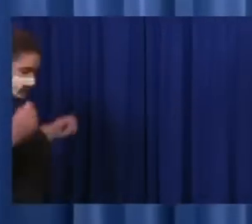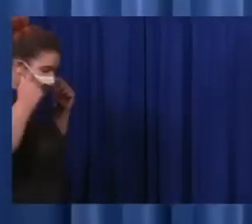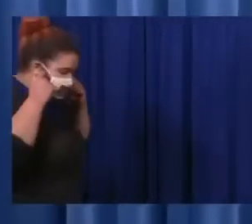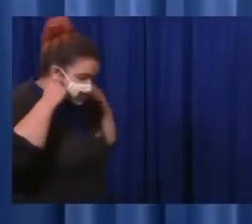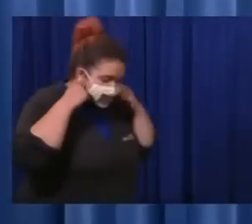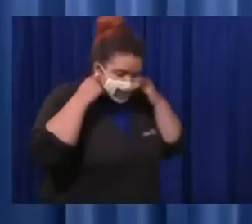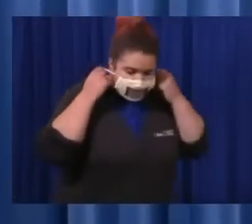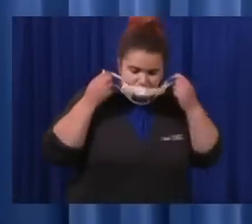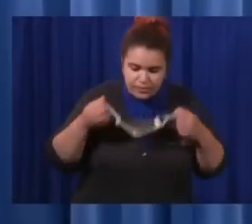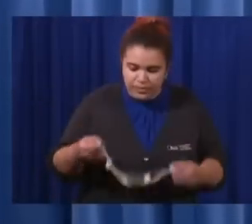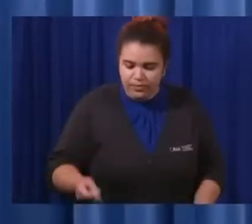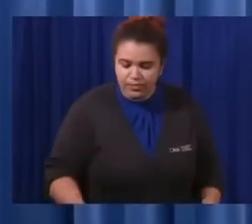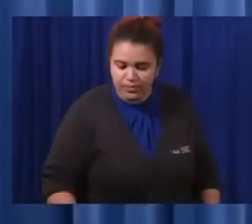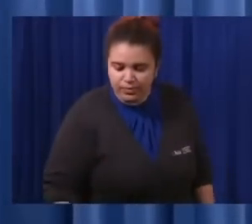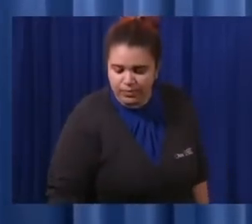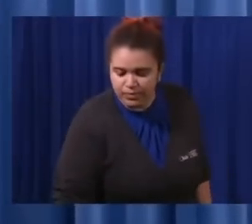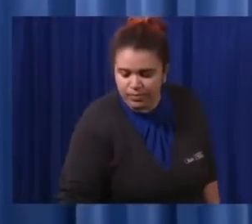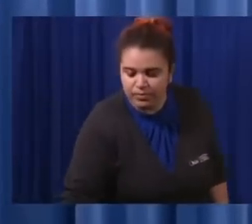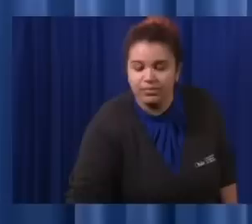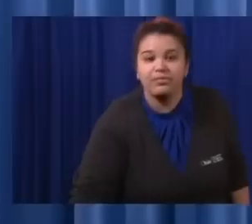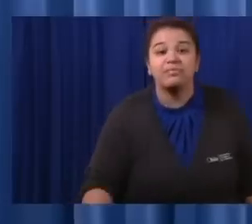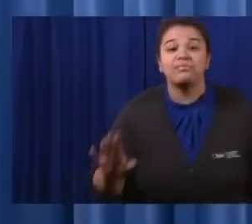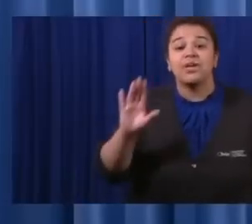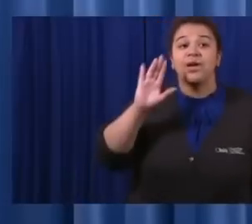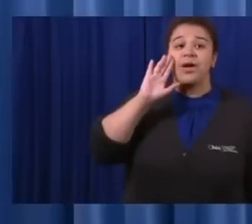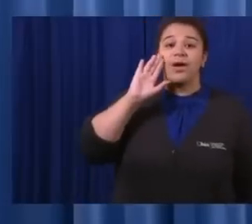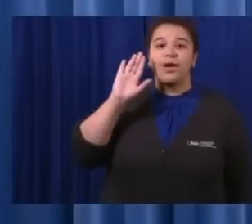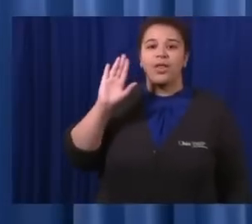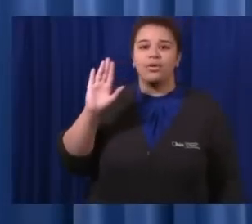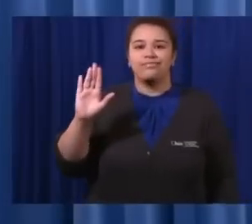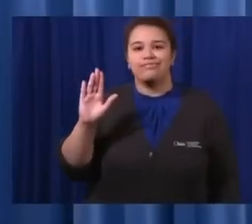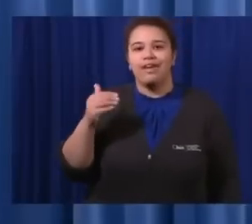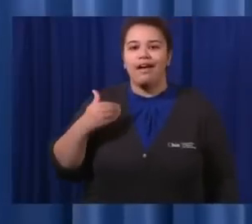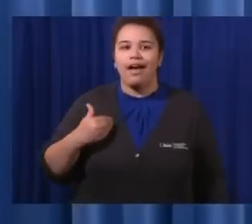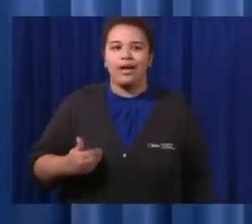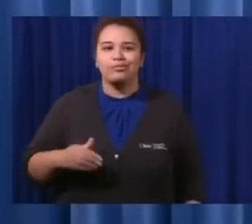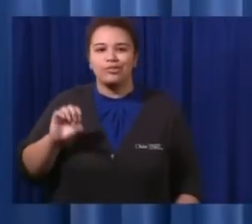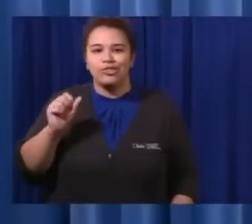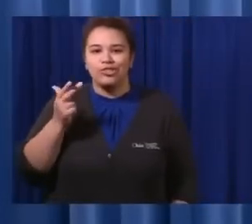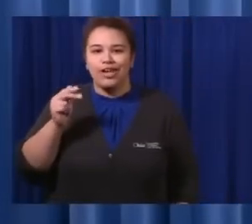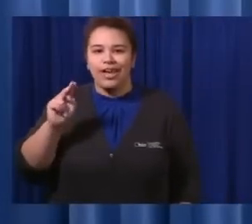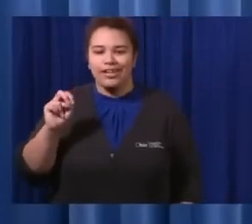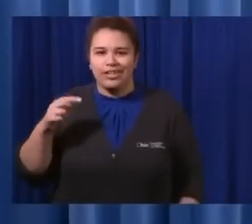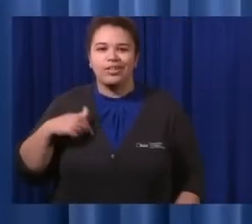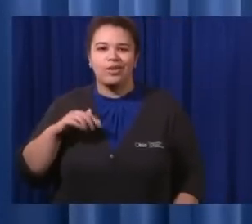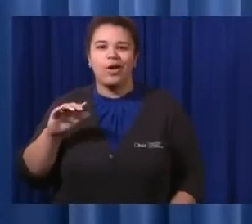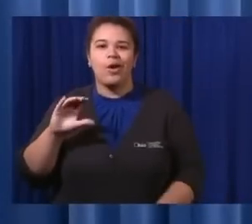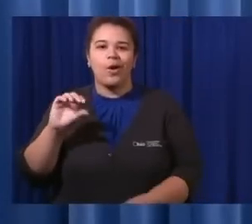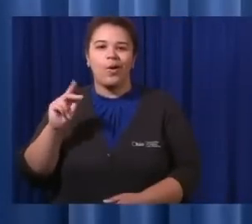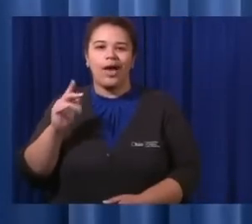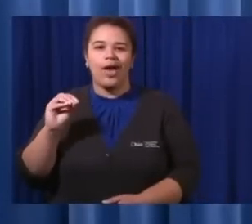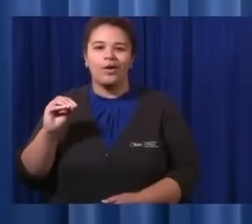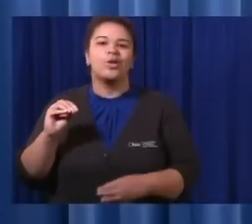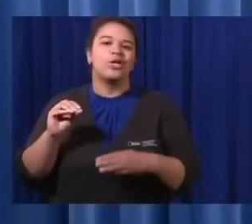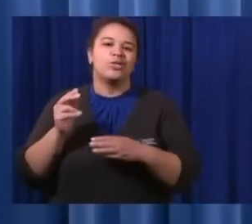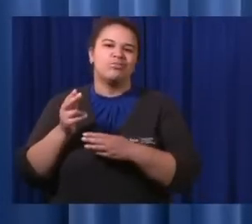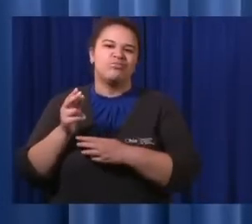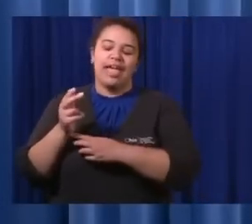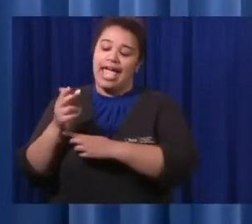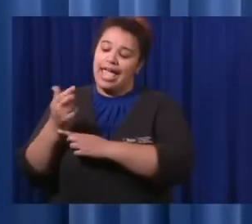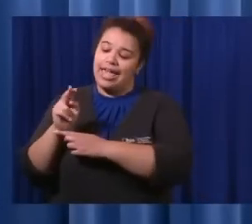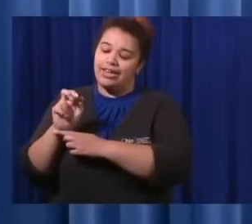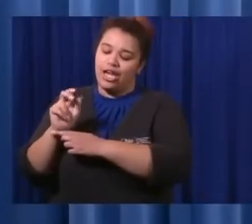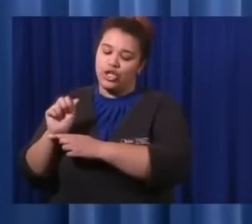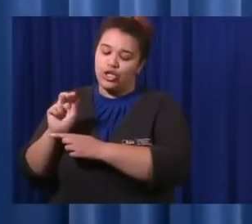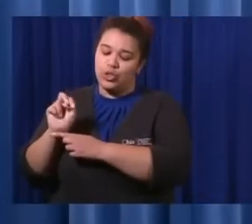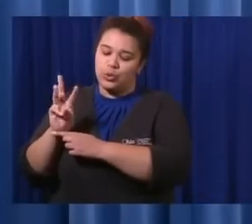Hello, Governor. This is Shane Stegmiller with Hannah News Service. I've got a two-part question. First of all, where are you at on amusement